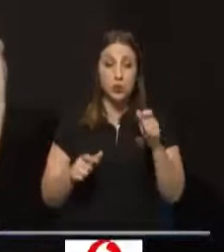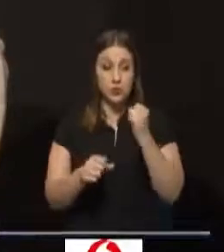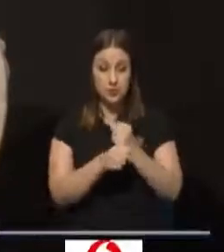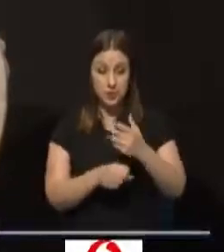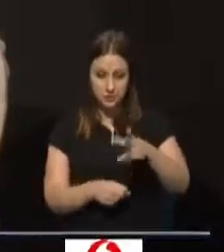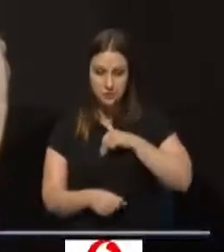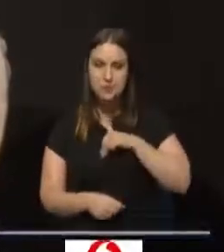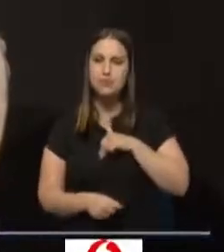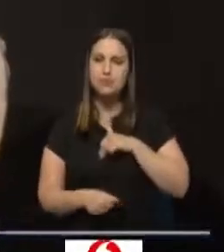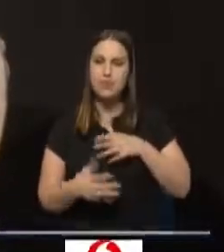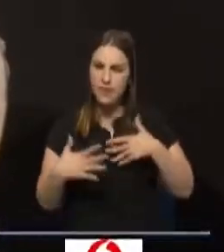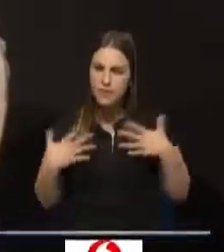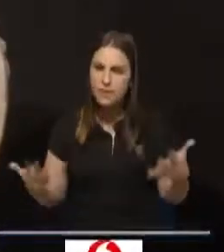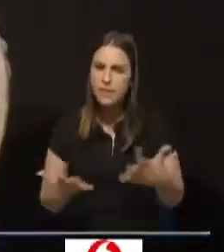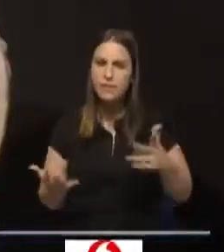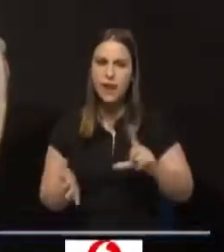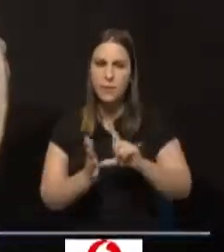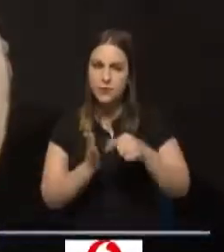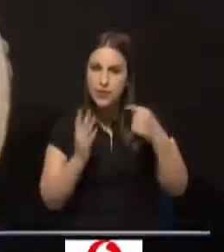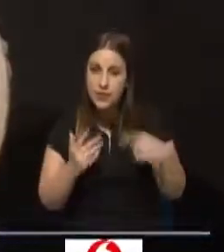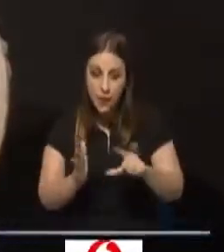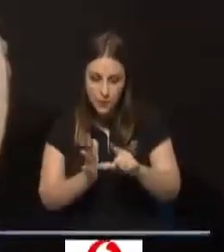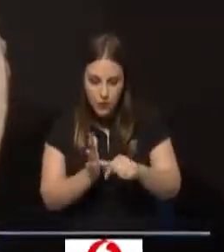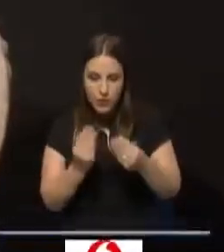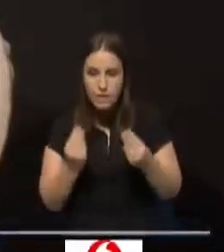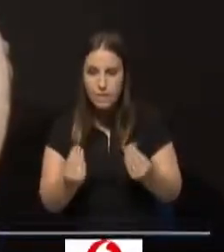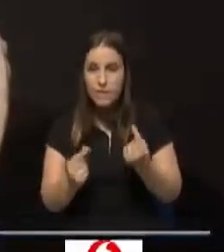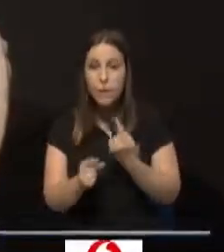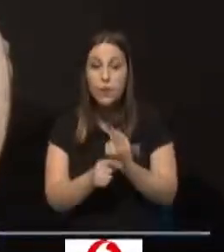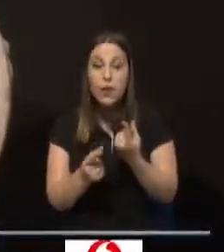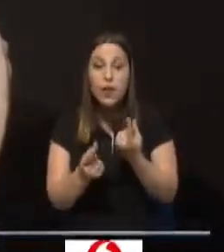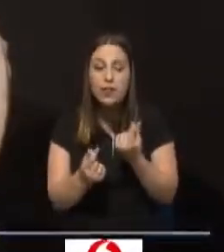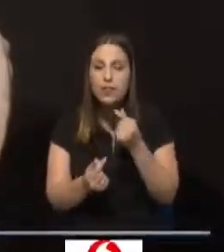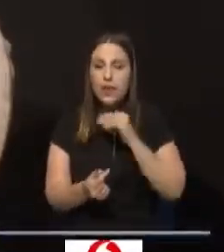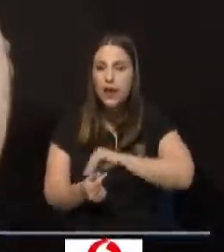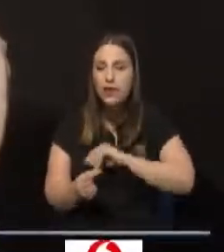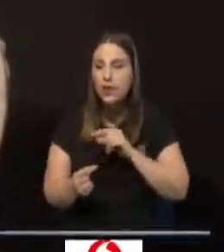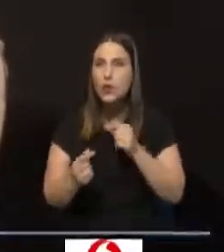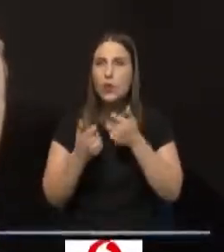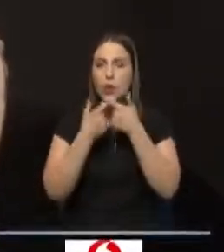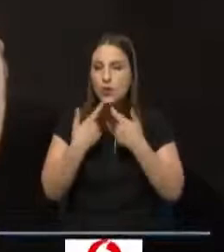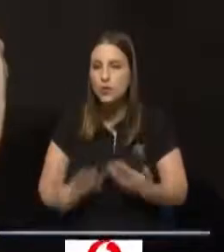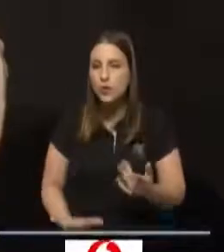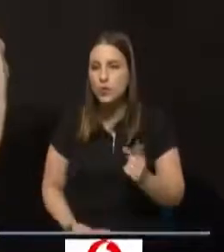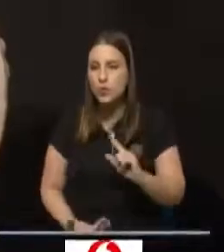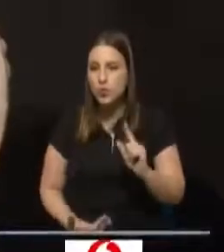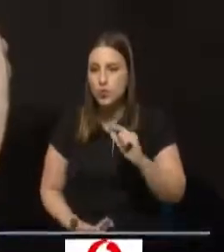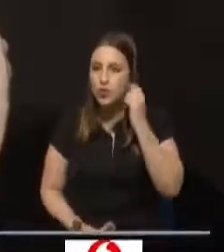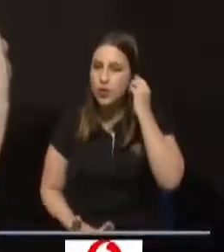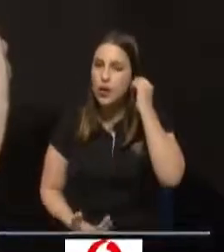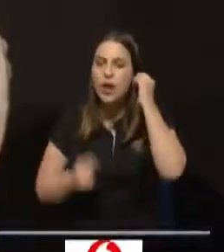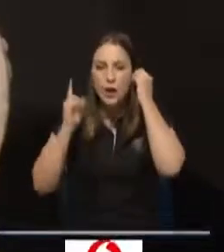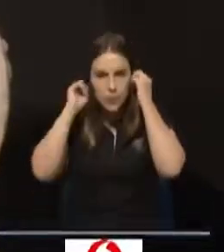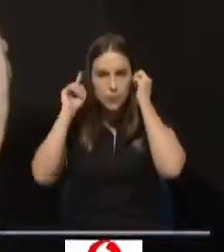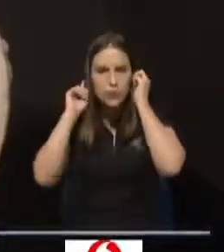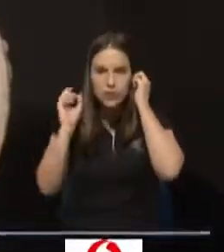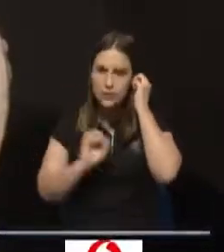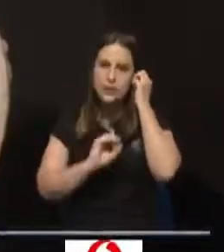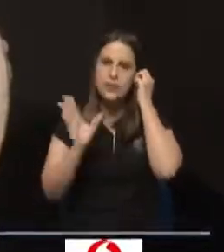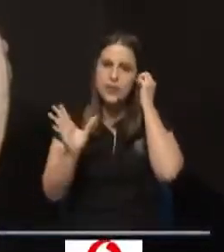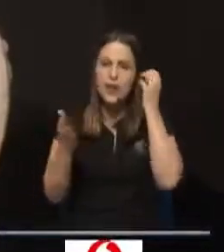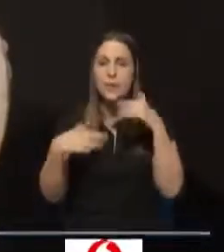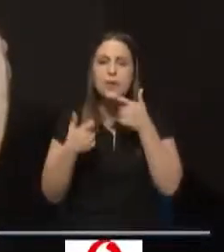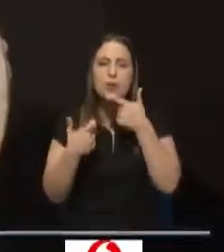guarantee that employees are motivated, they have projects, that they enjoy the projects they're carrying out, because the financial part is